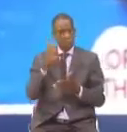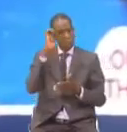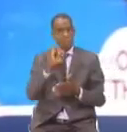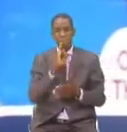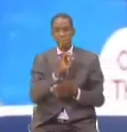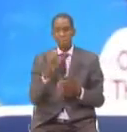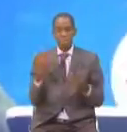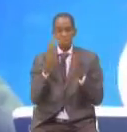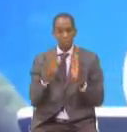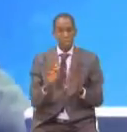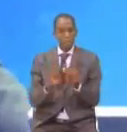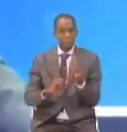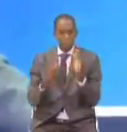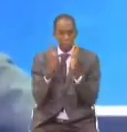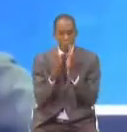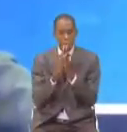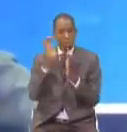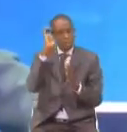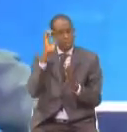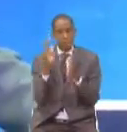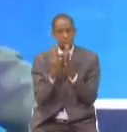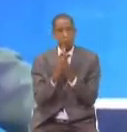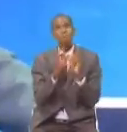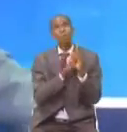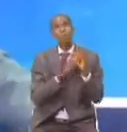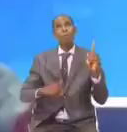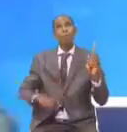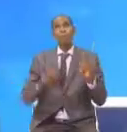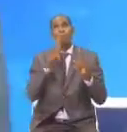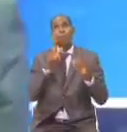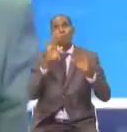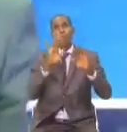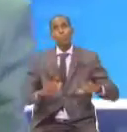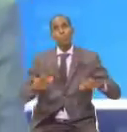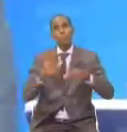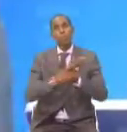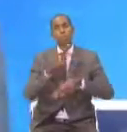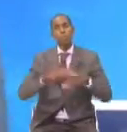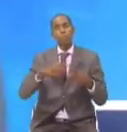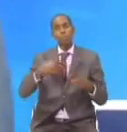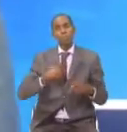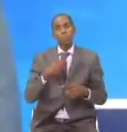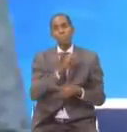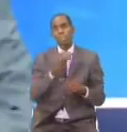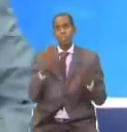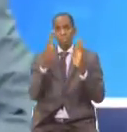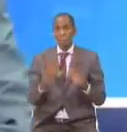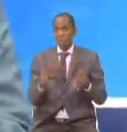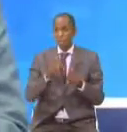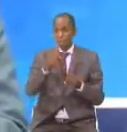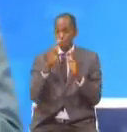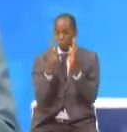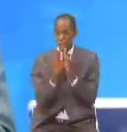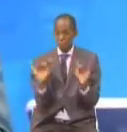prayed, God be merciful unto me, a sinner. As you pray that prayer tonight, it's a